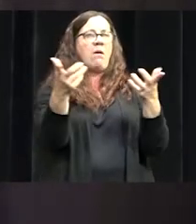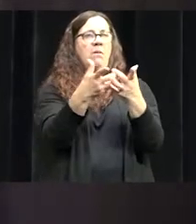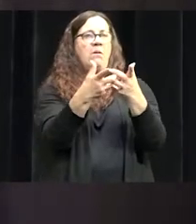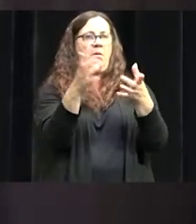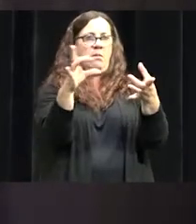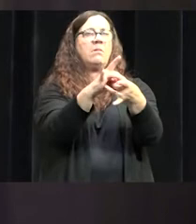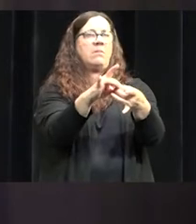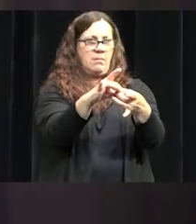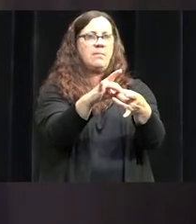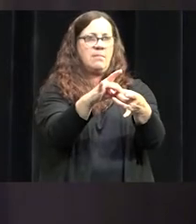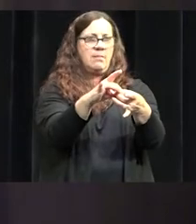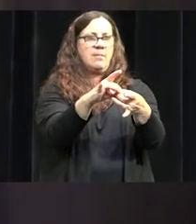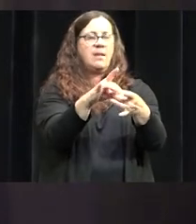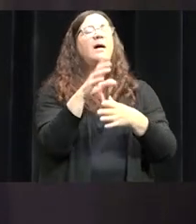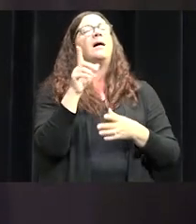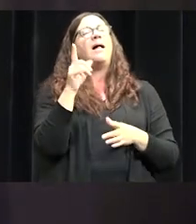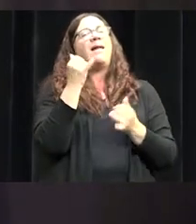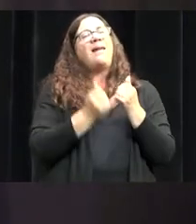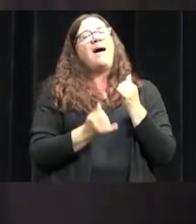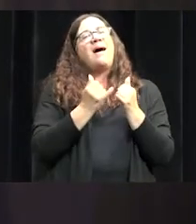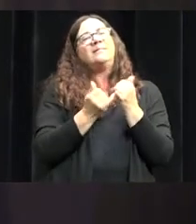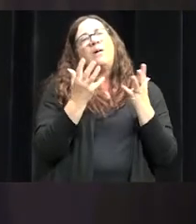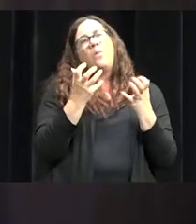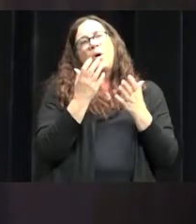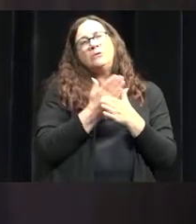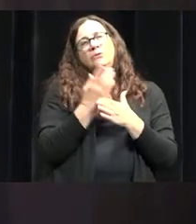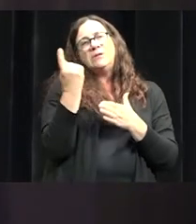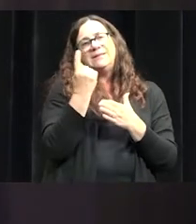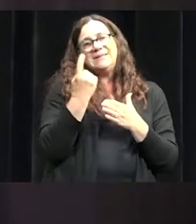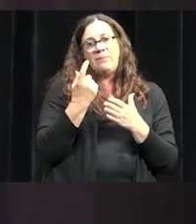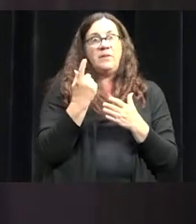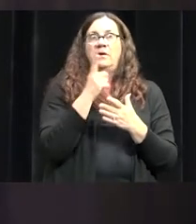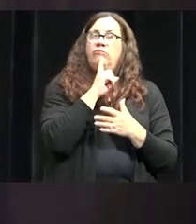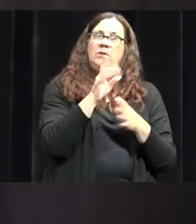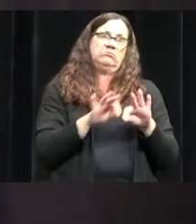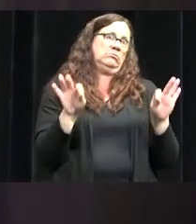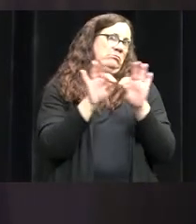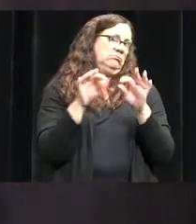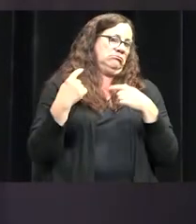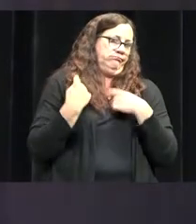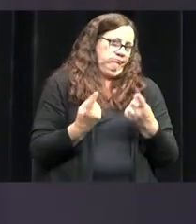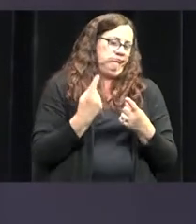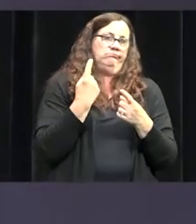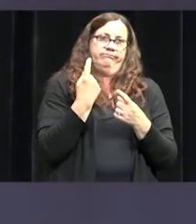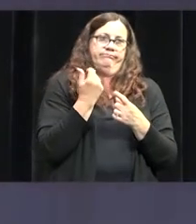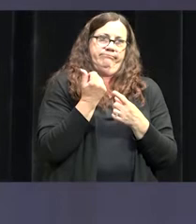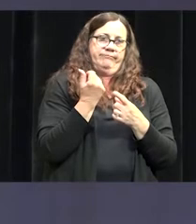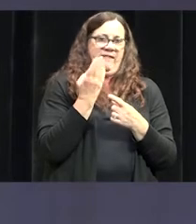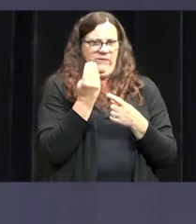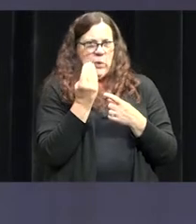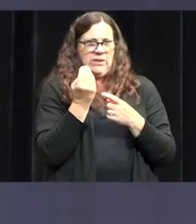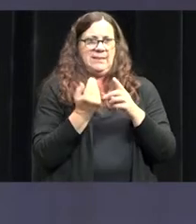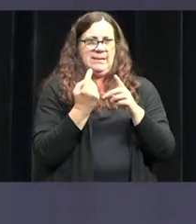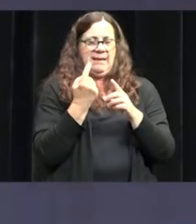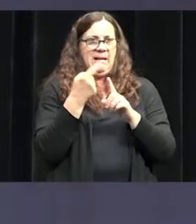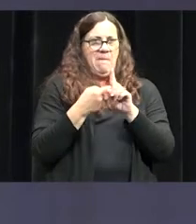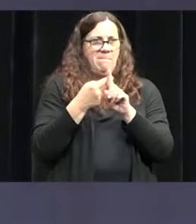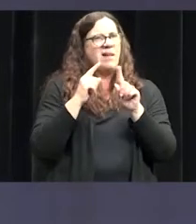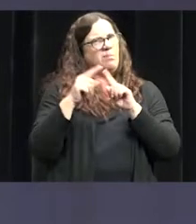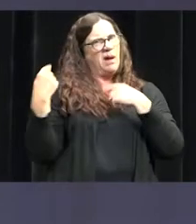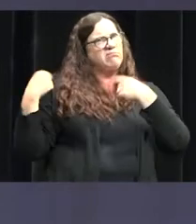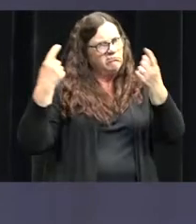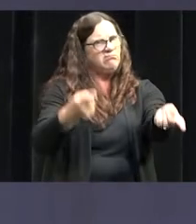life over the last three years but even more so over the last 14 months gratitude every time i felt